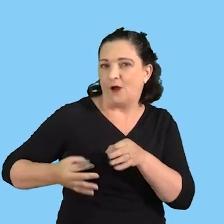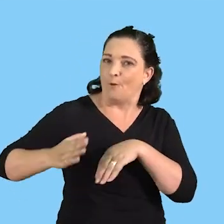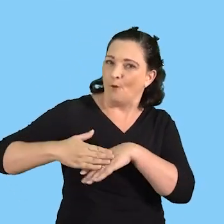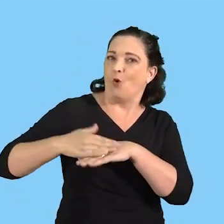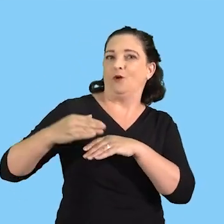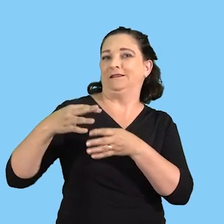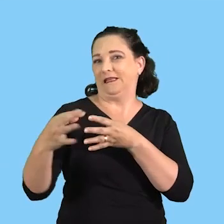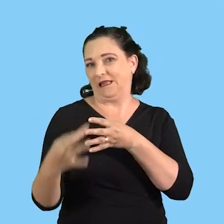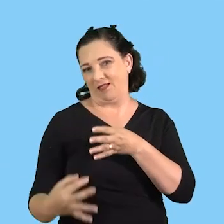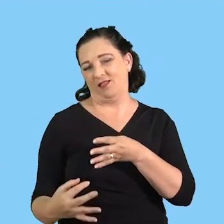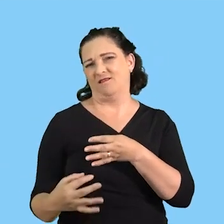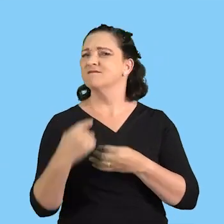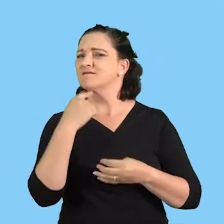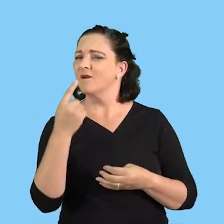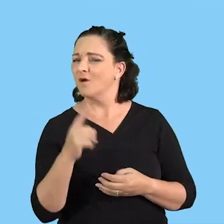you are saying.